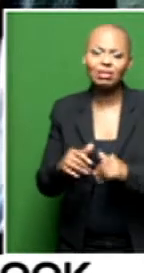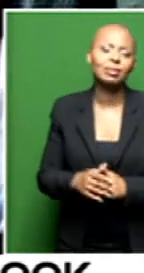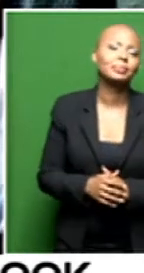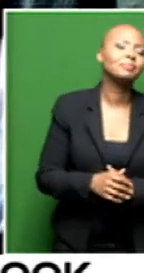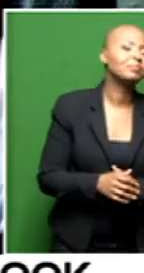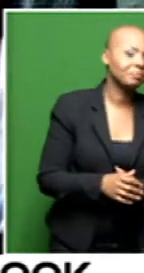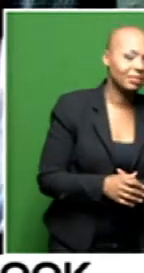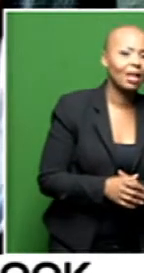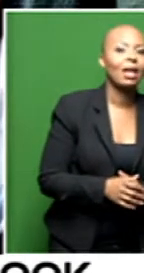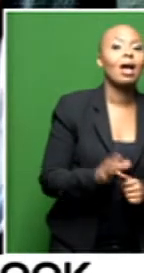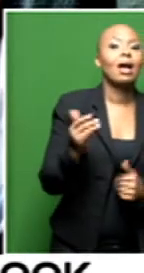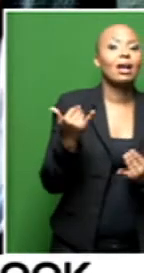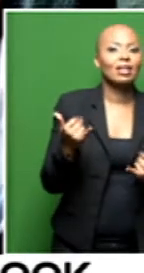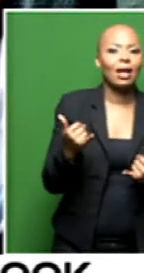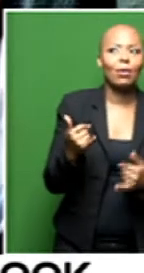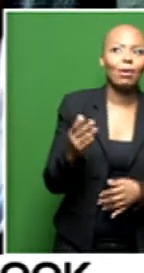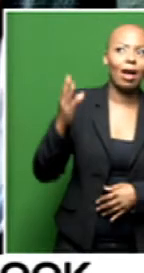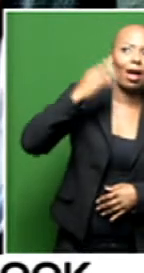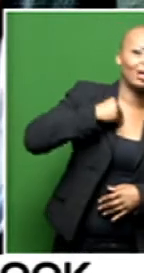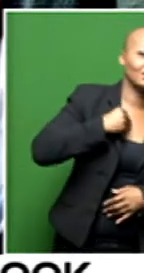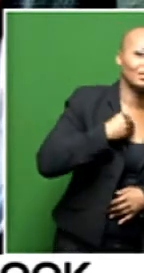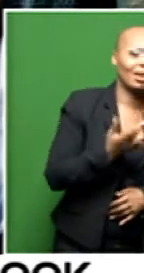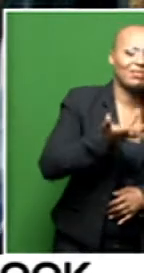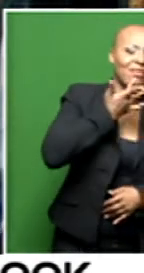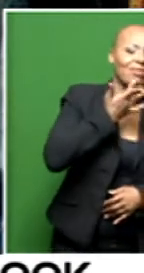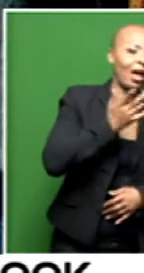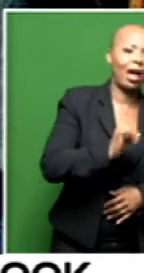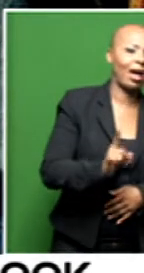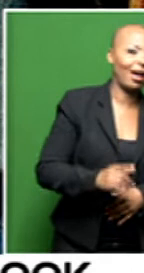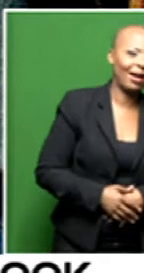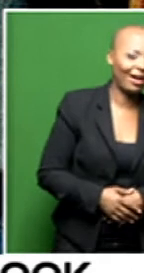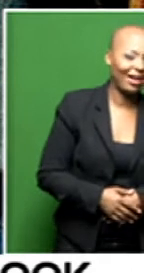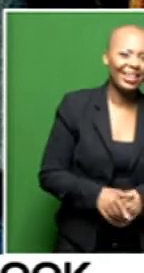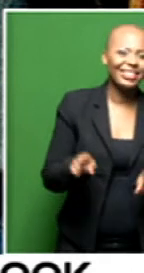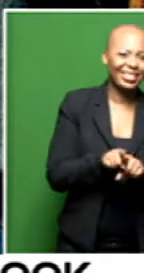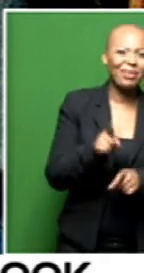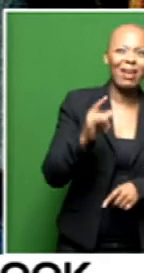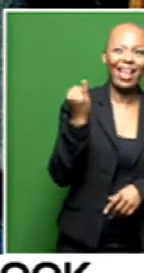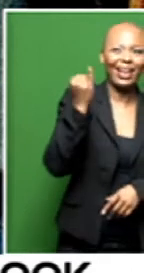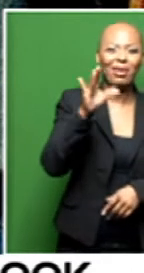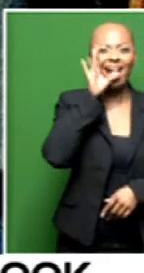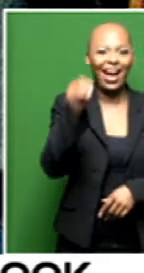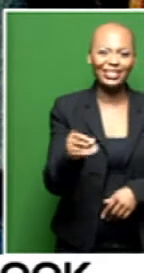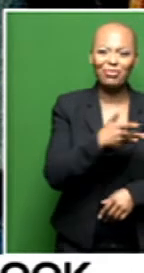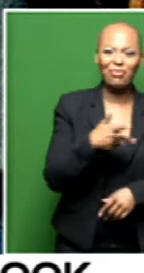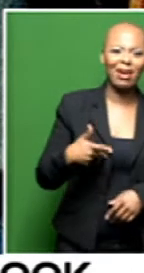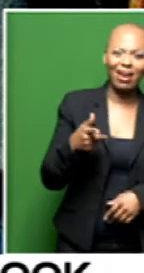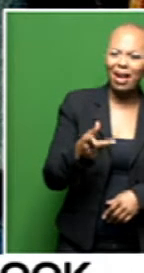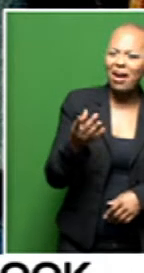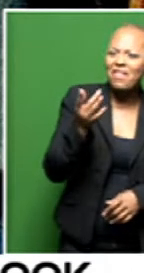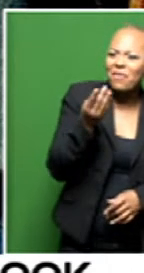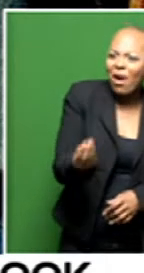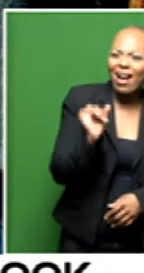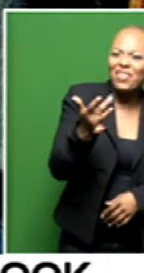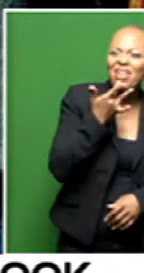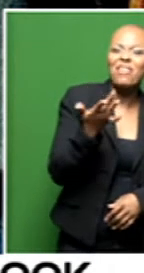can never ask an author which one is his favorite. It's like asking a mom which is his favorite child. You can't do that. No, there's so many, but I've divided the